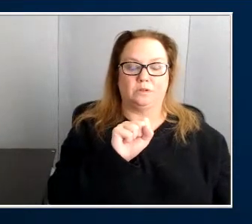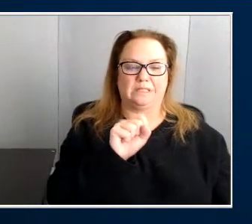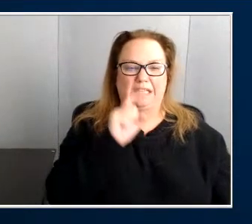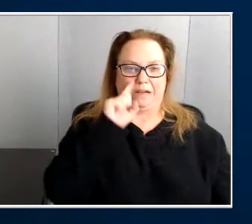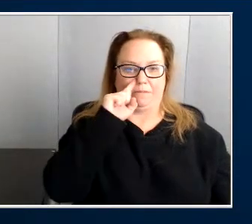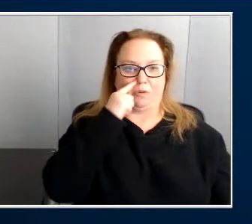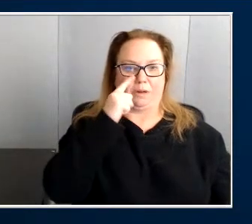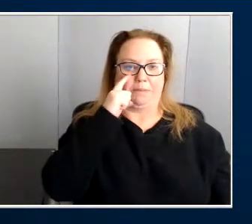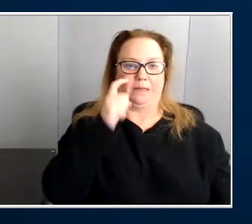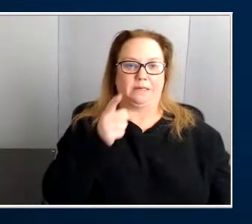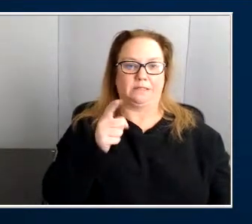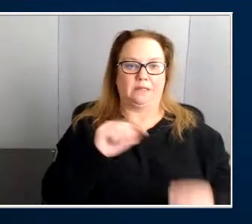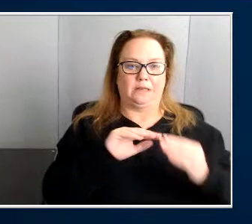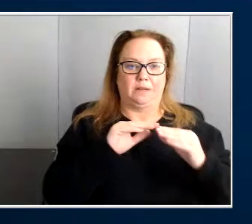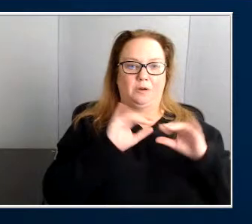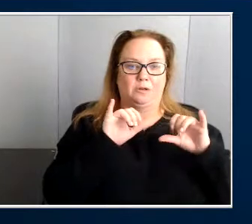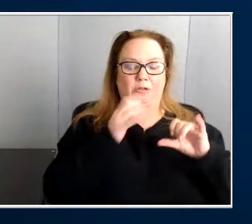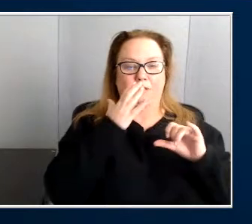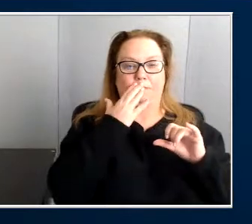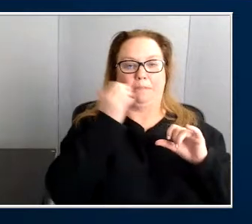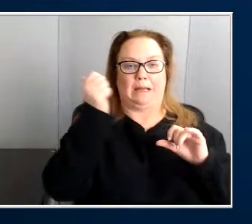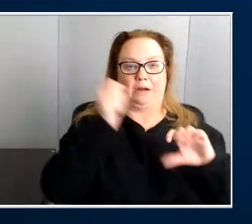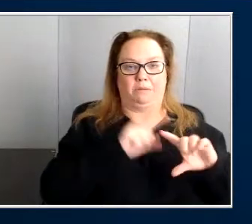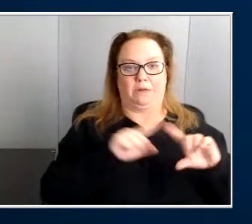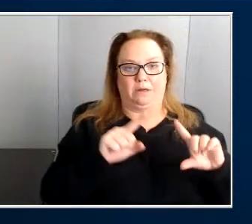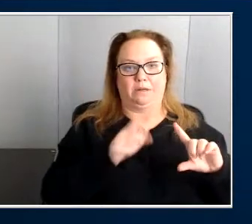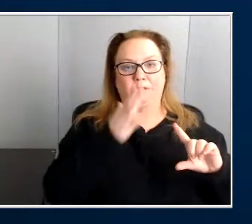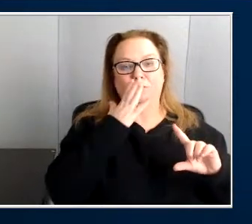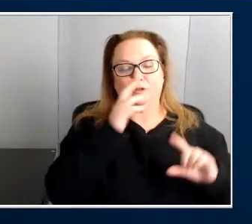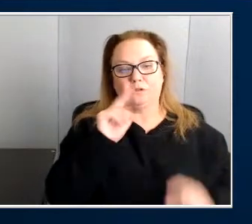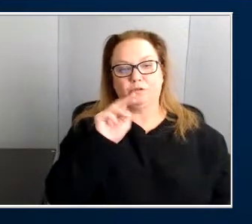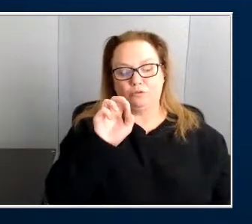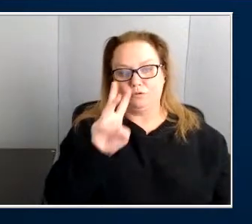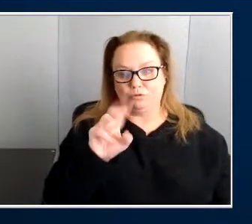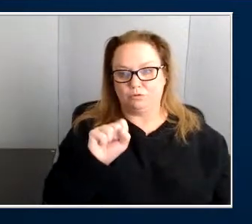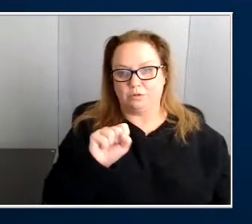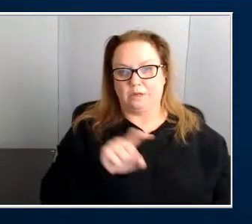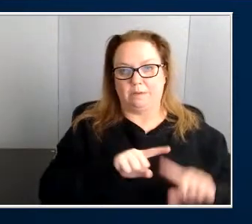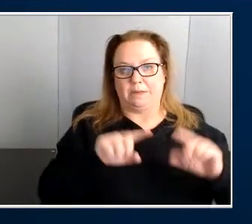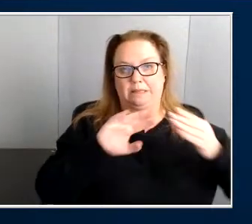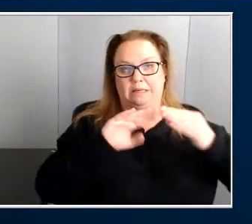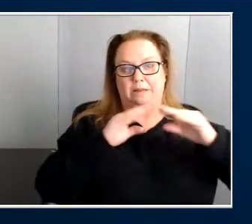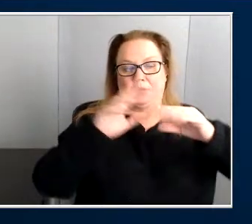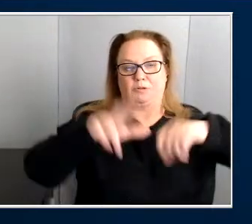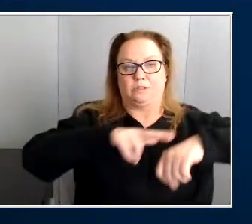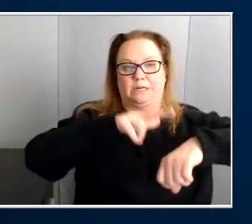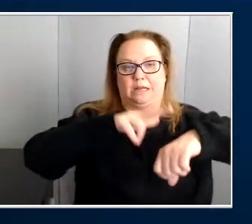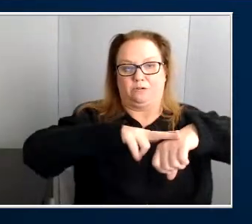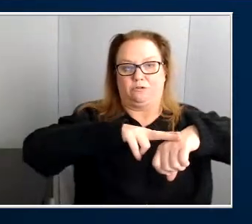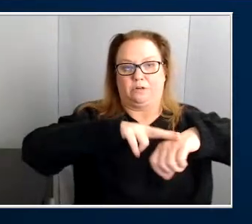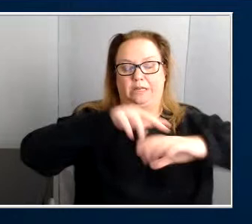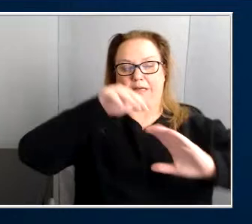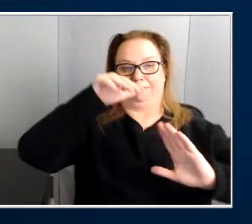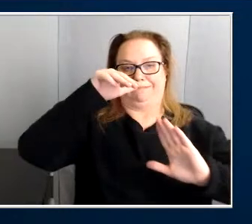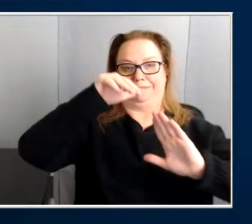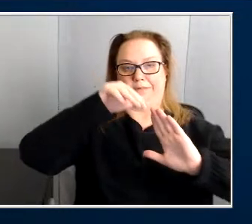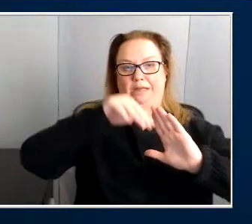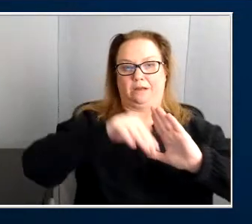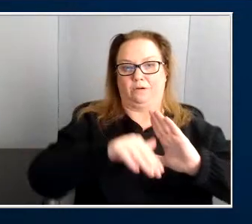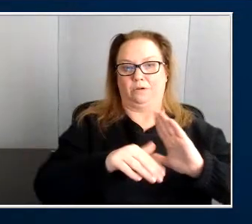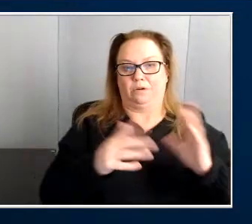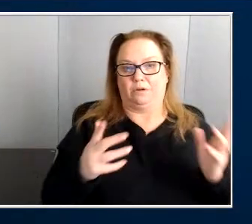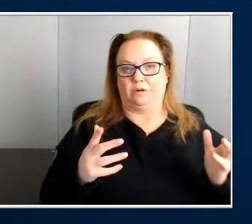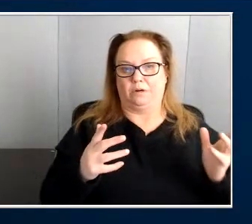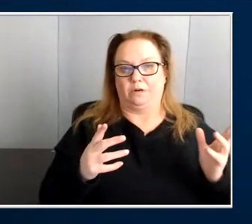looks so much better, and which is actually really good news. But the numbers nationally continue to trend down. You know, I